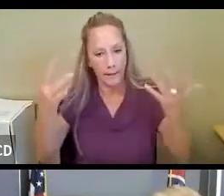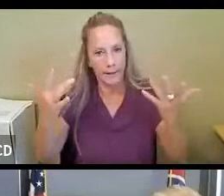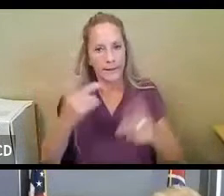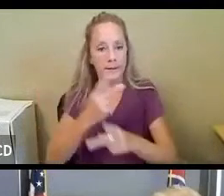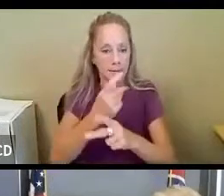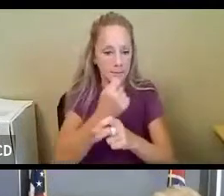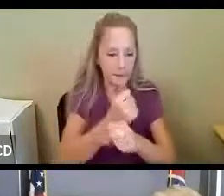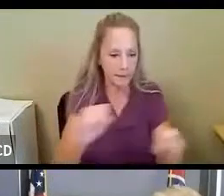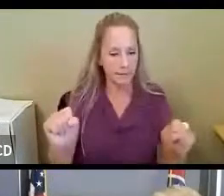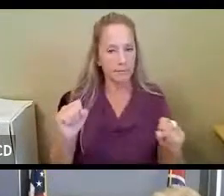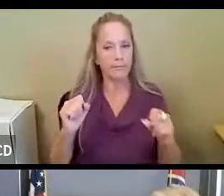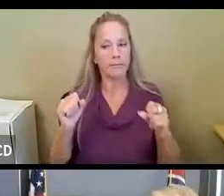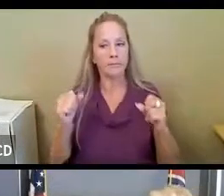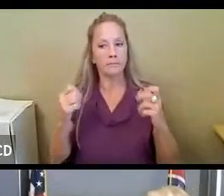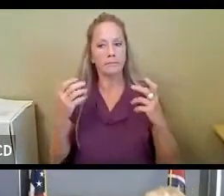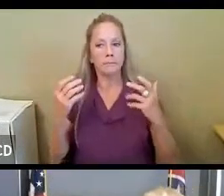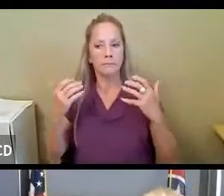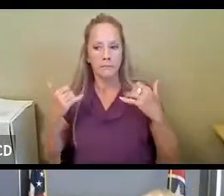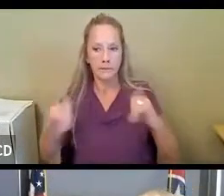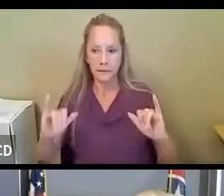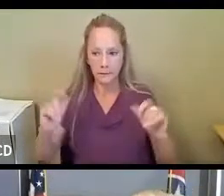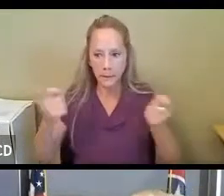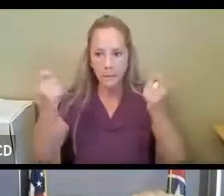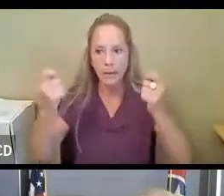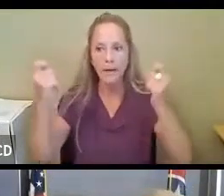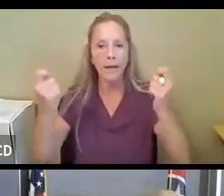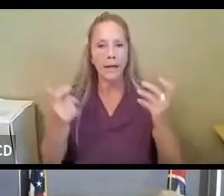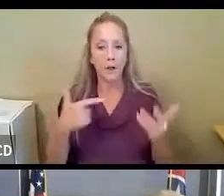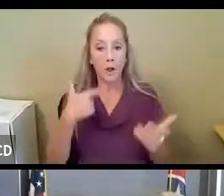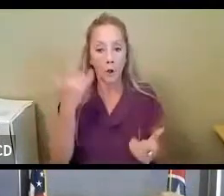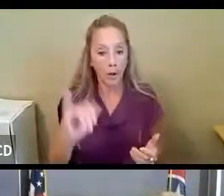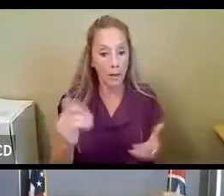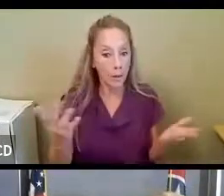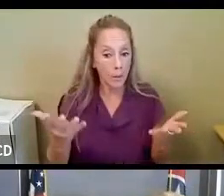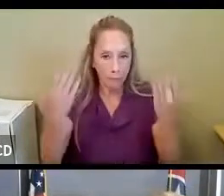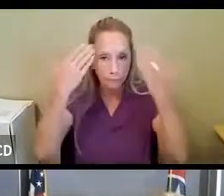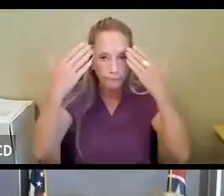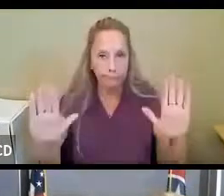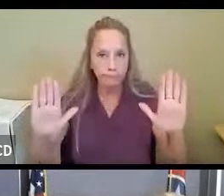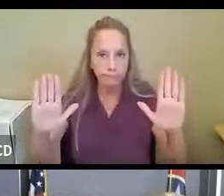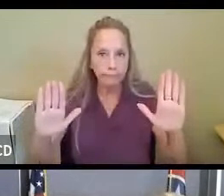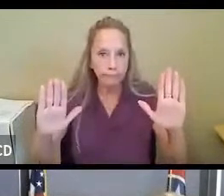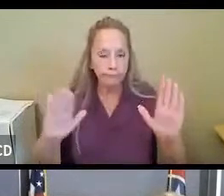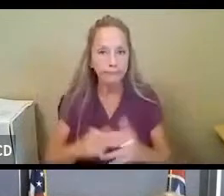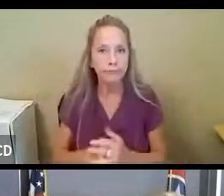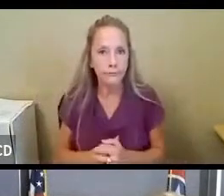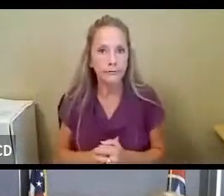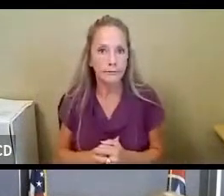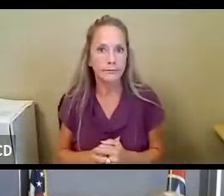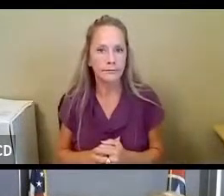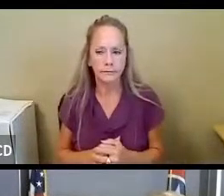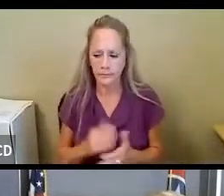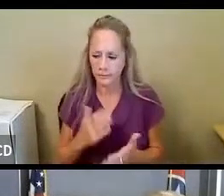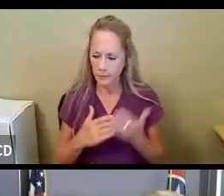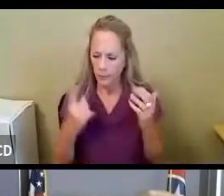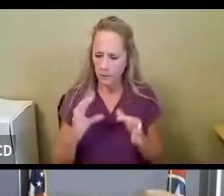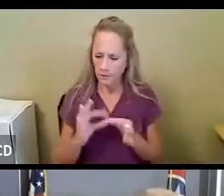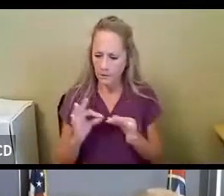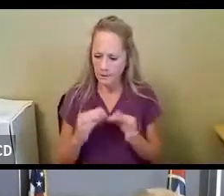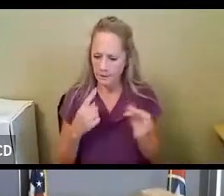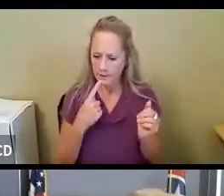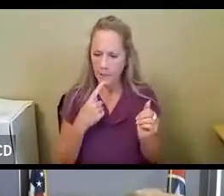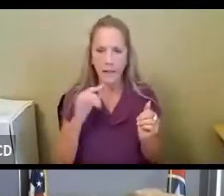and so I don't know what that looks like, but I think it's something to think about. I think that was I'm not sure who said that, but talking